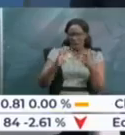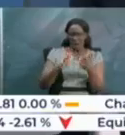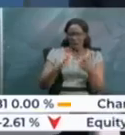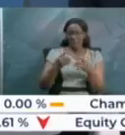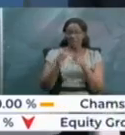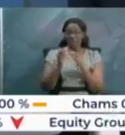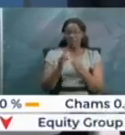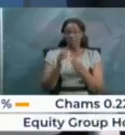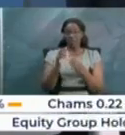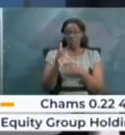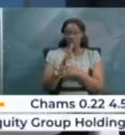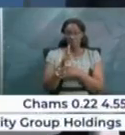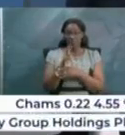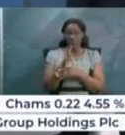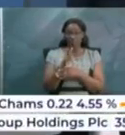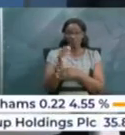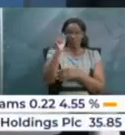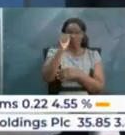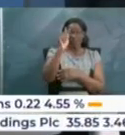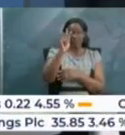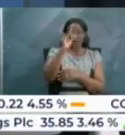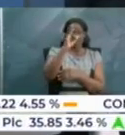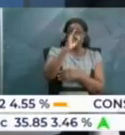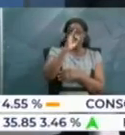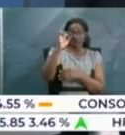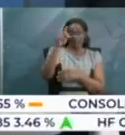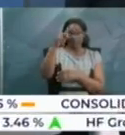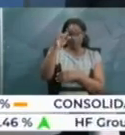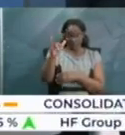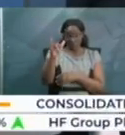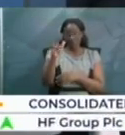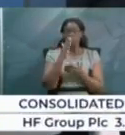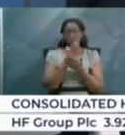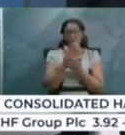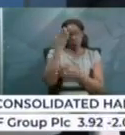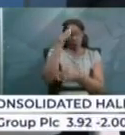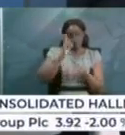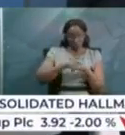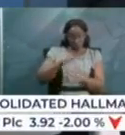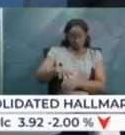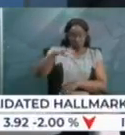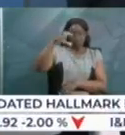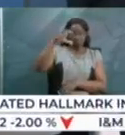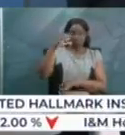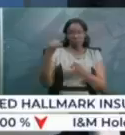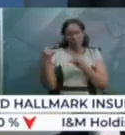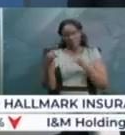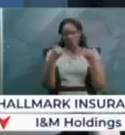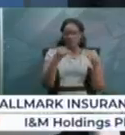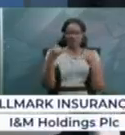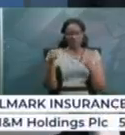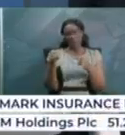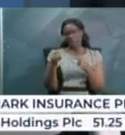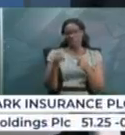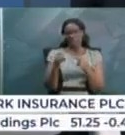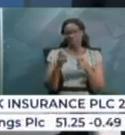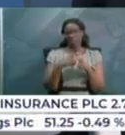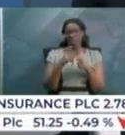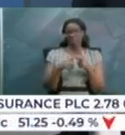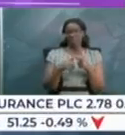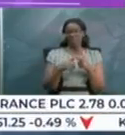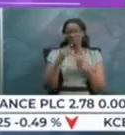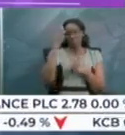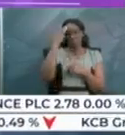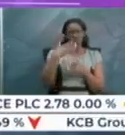do Skippy, Skippy is actually very expensive. You know, growing up, we tested and tried Skippy. Yeah. I don't know how it went after that. Because you know, you want the